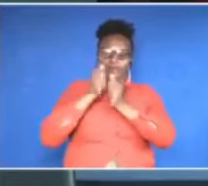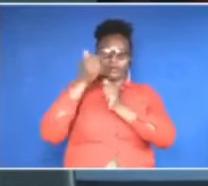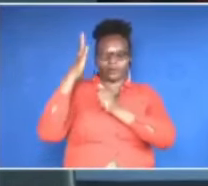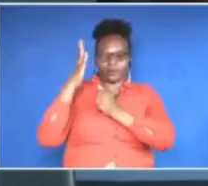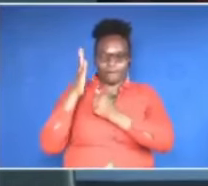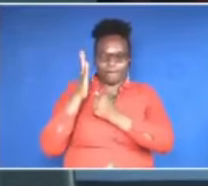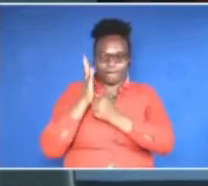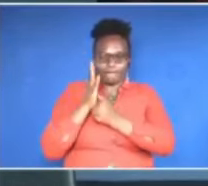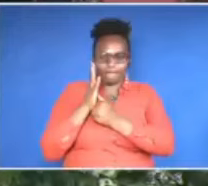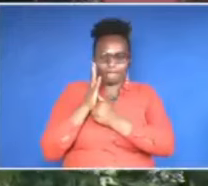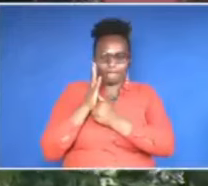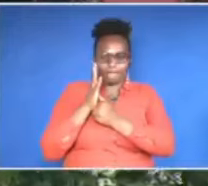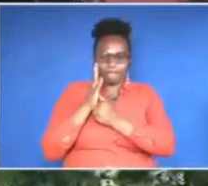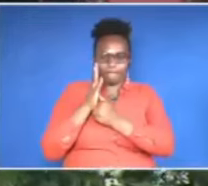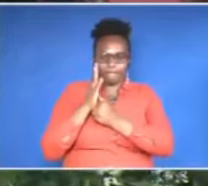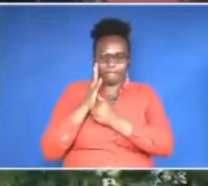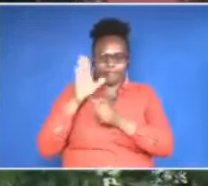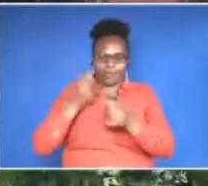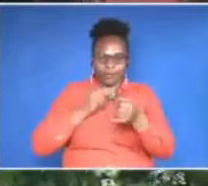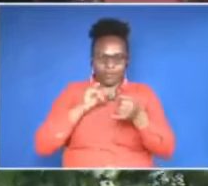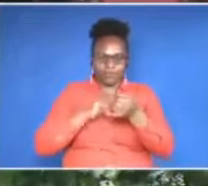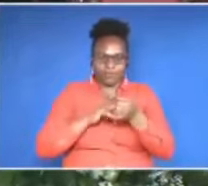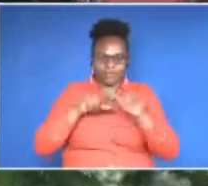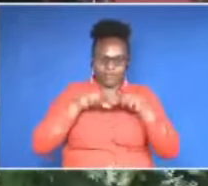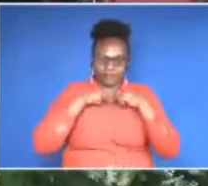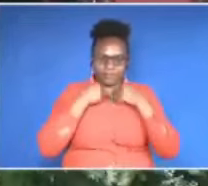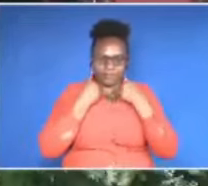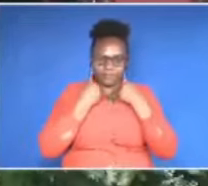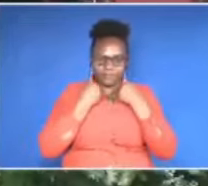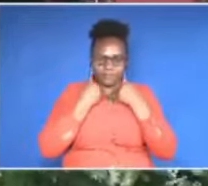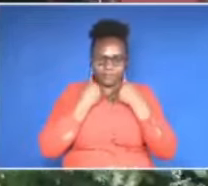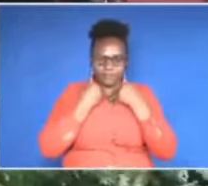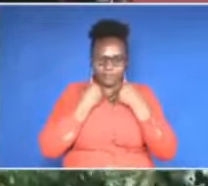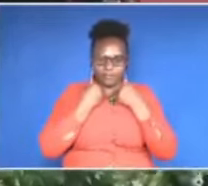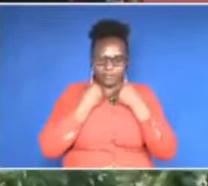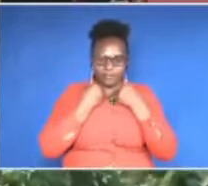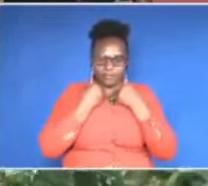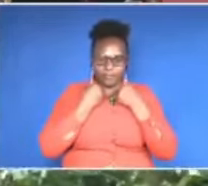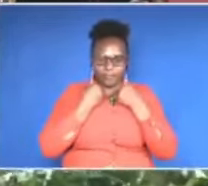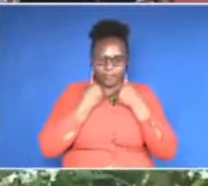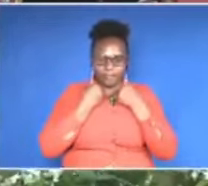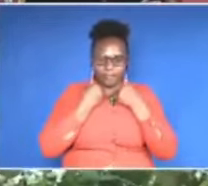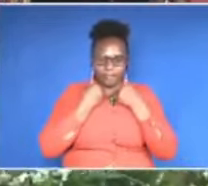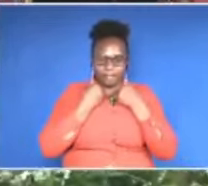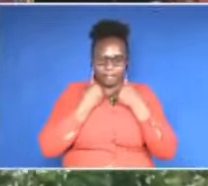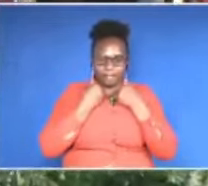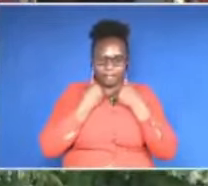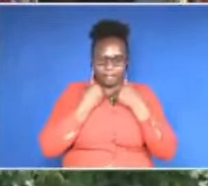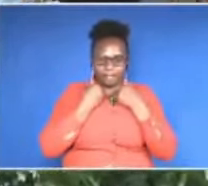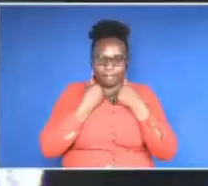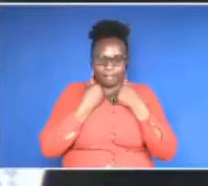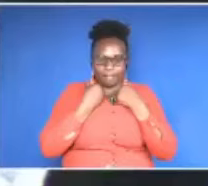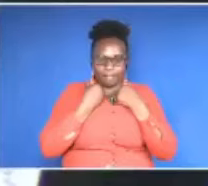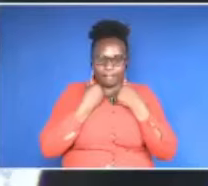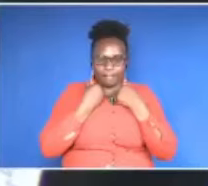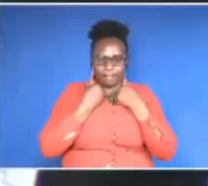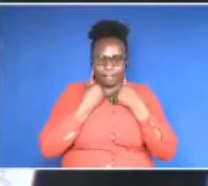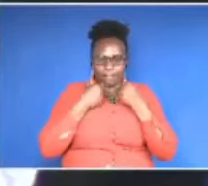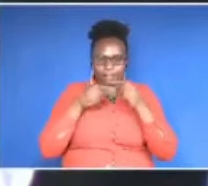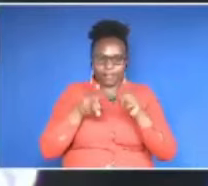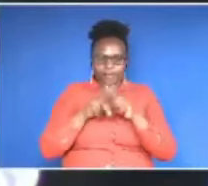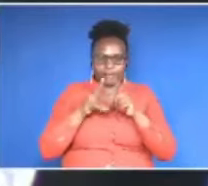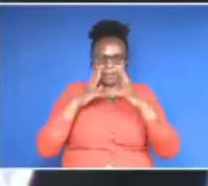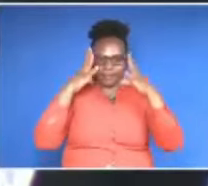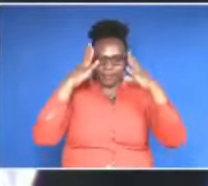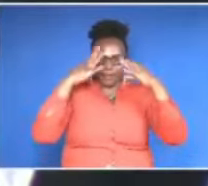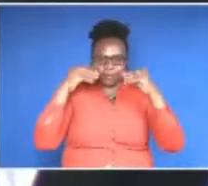ya Mungu. And his wife is a pastor. Na pia mke wake ni mchungaji. Mama Dorcas. Mama Dorcas. Then to have a